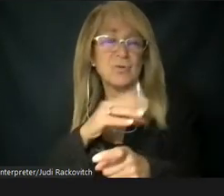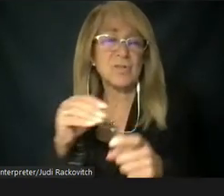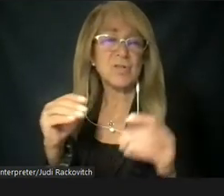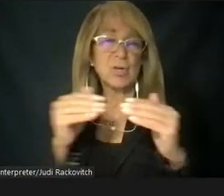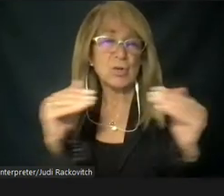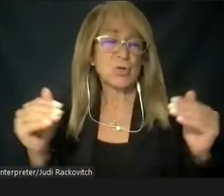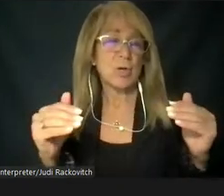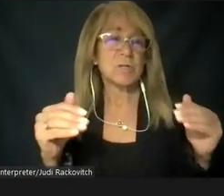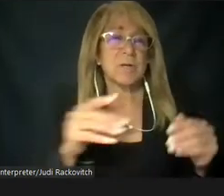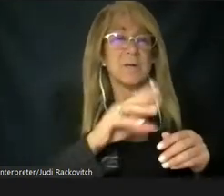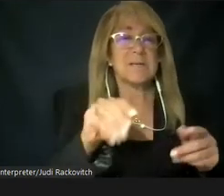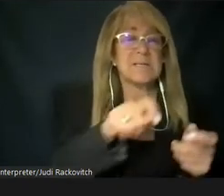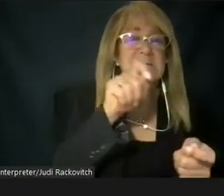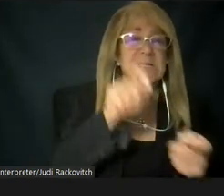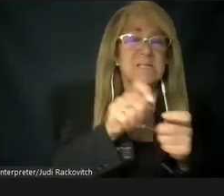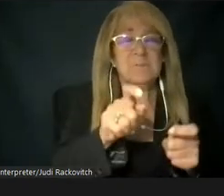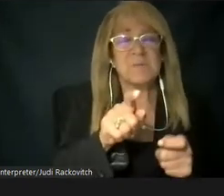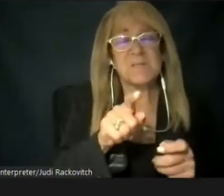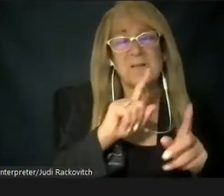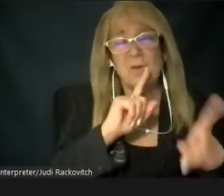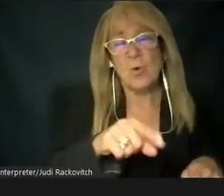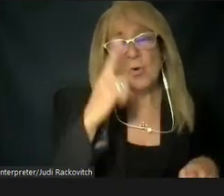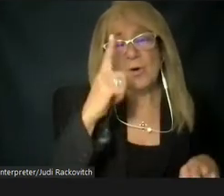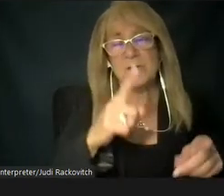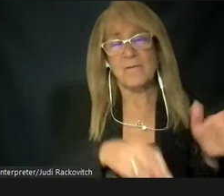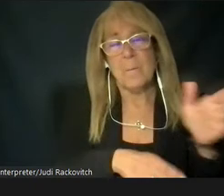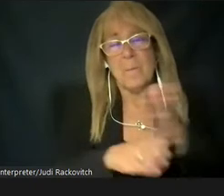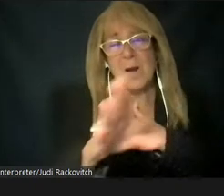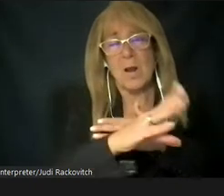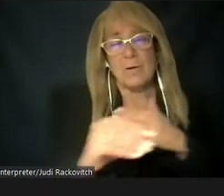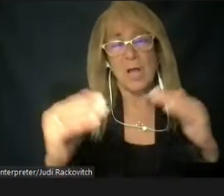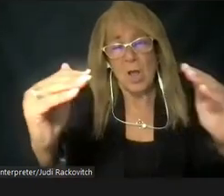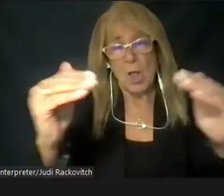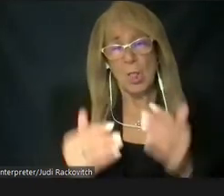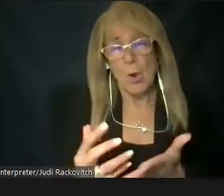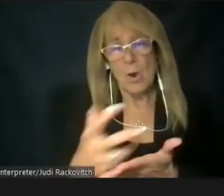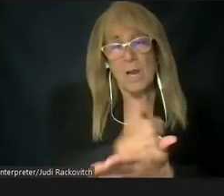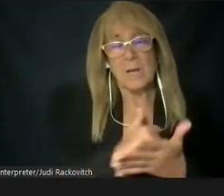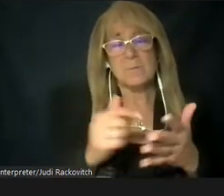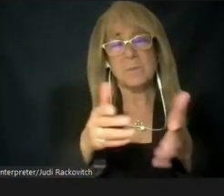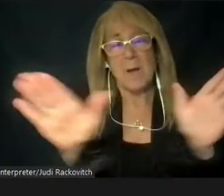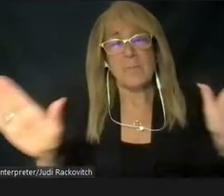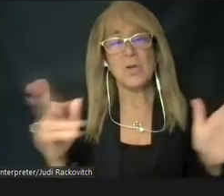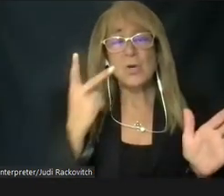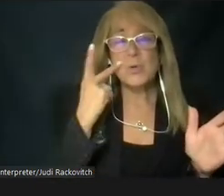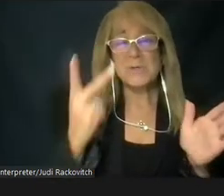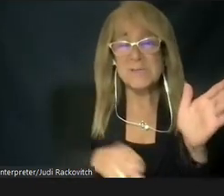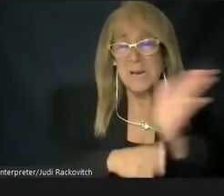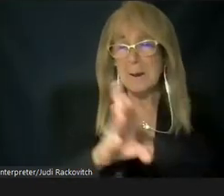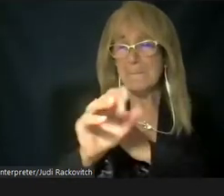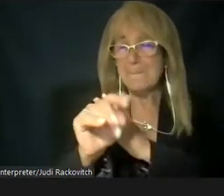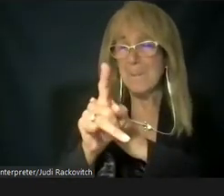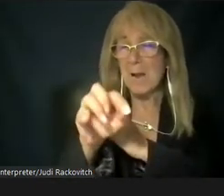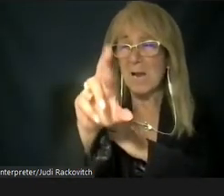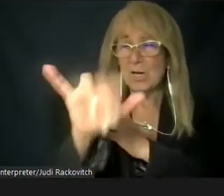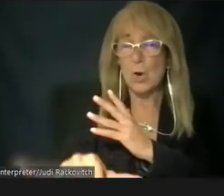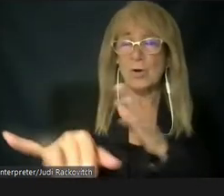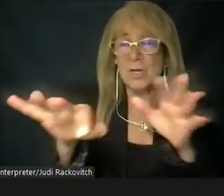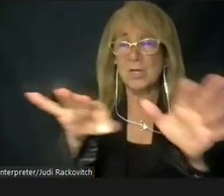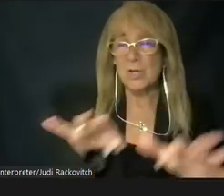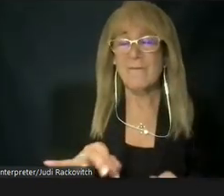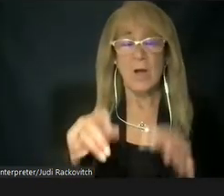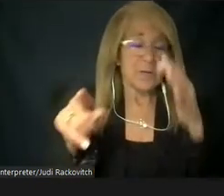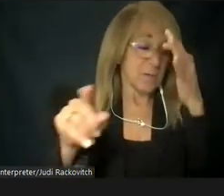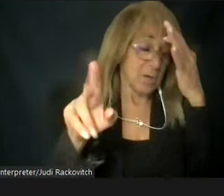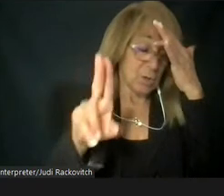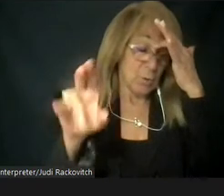As you can see here, minority is defined by U.S. Department of Transportation and the Federal Highway